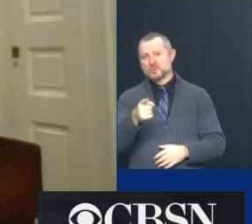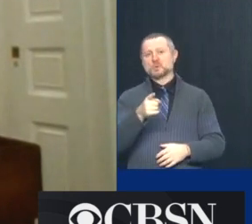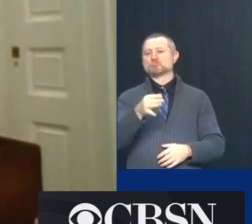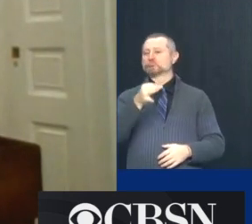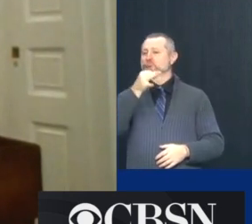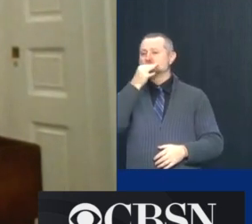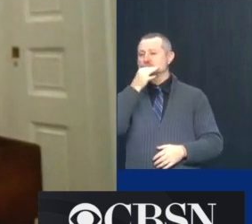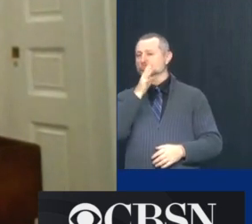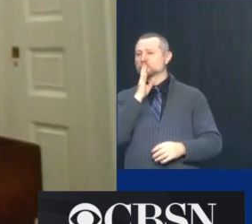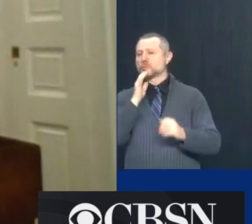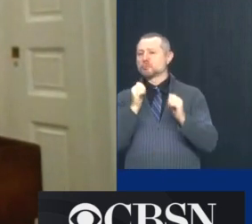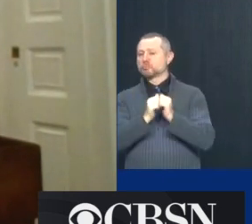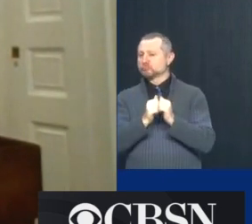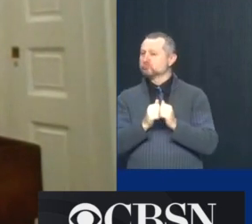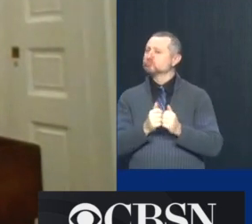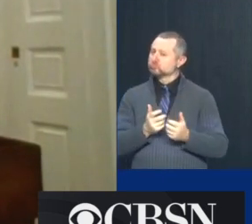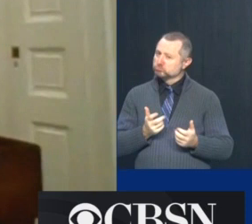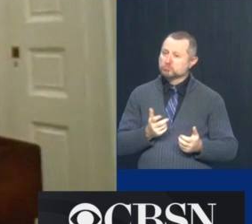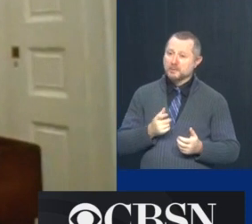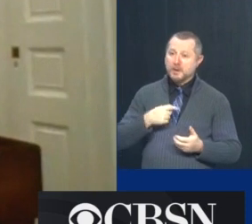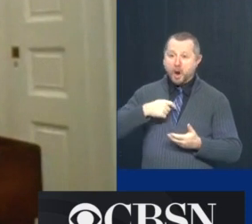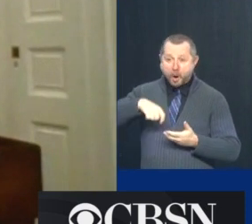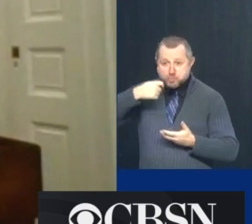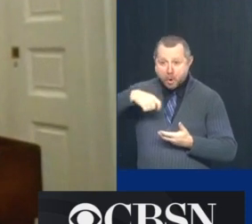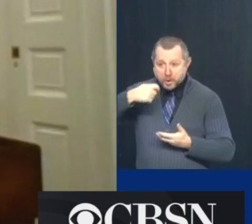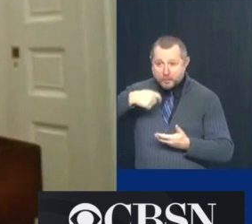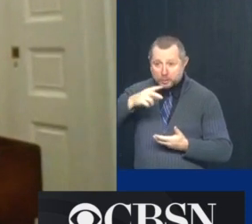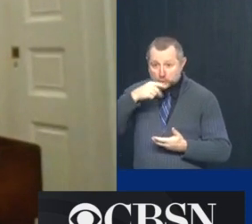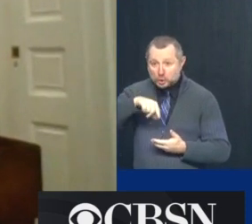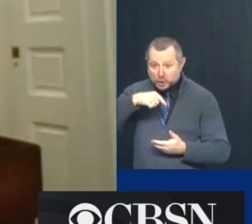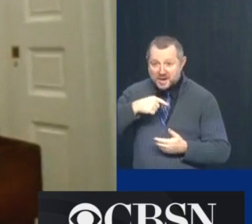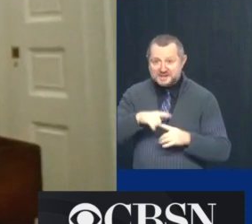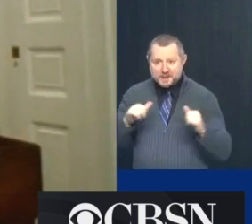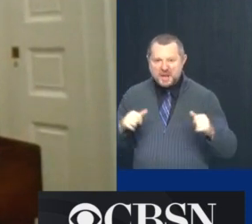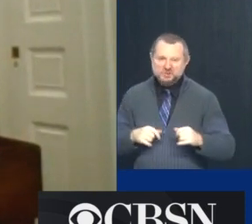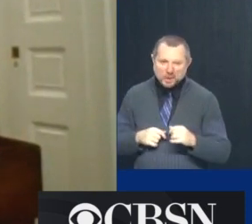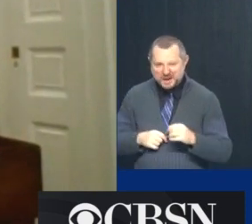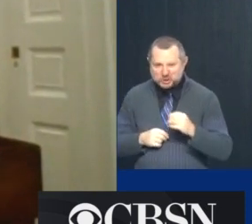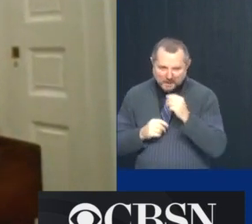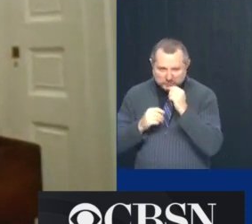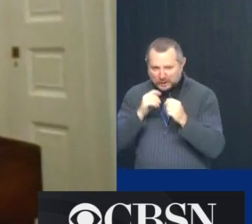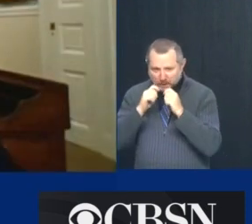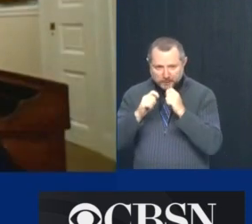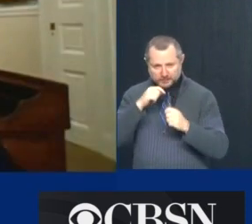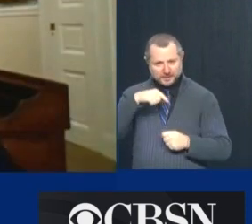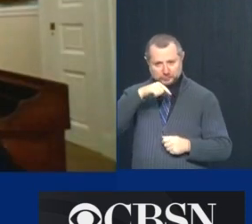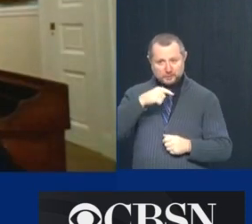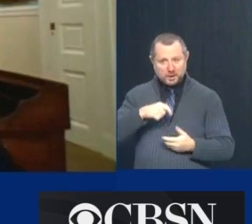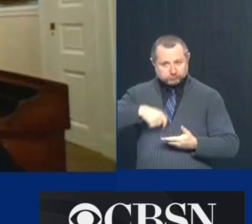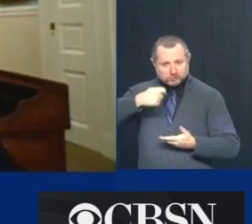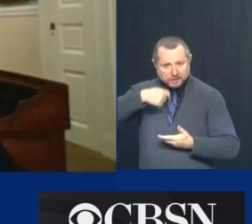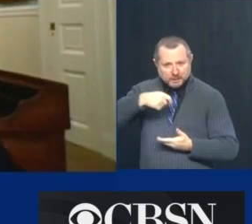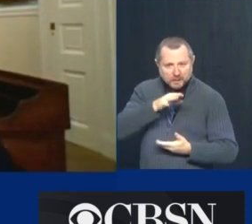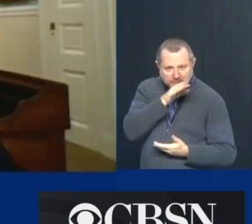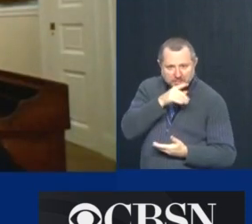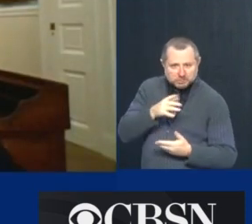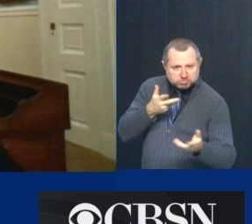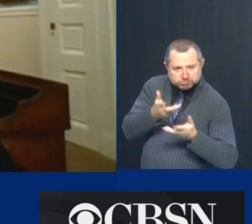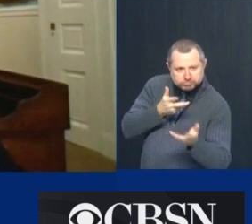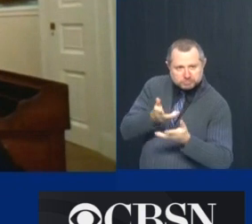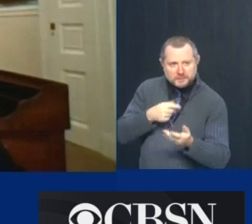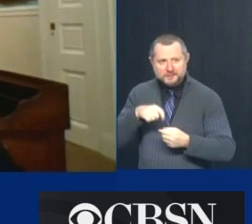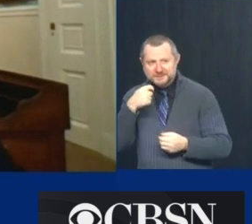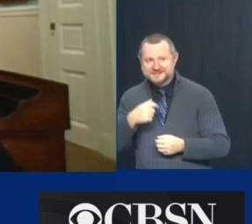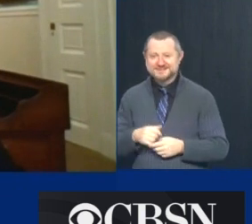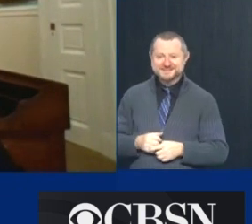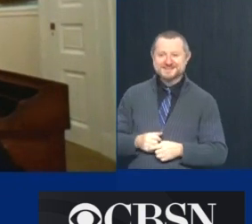a mouthful of turkey. He was very good at doing that, continuing to eat but do business at the same time.